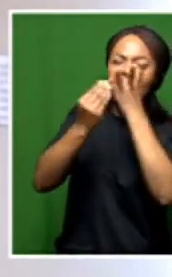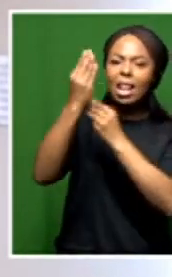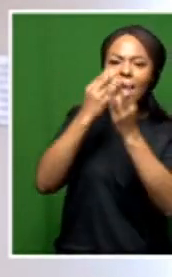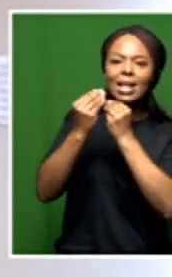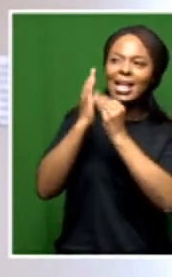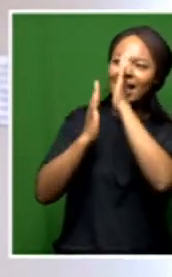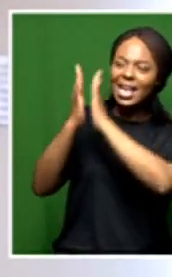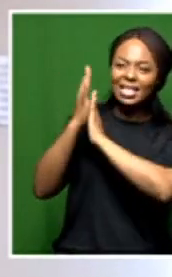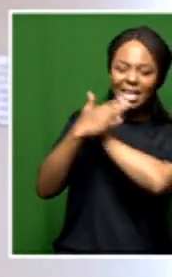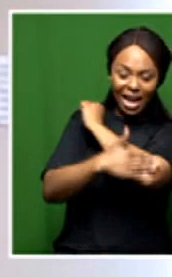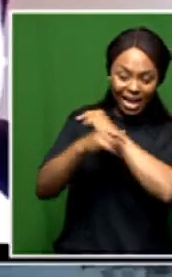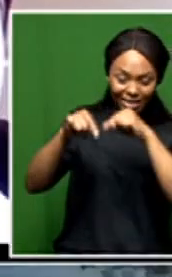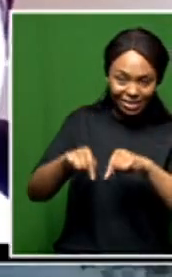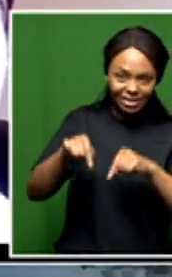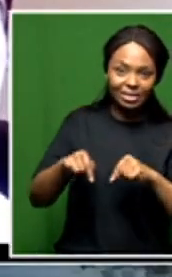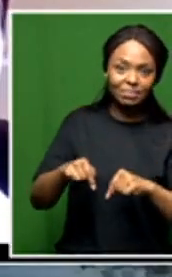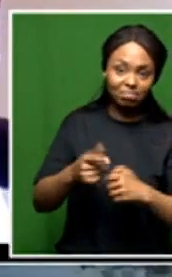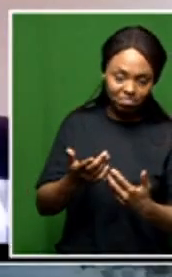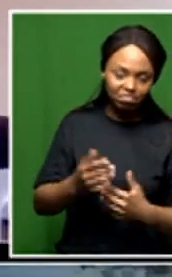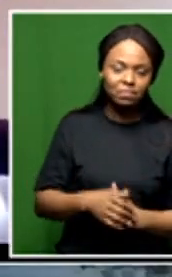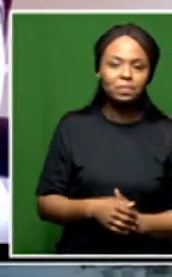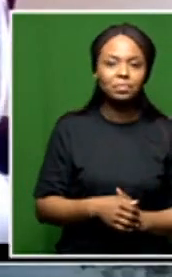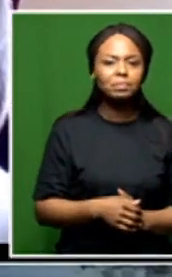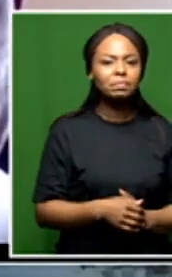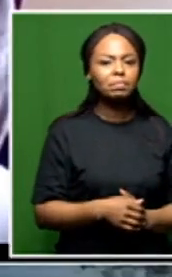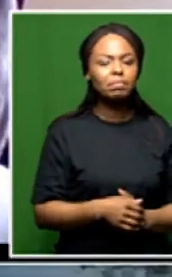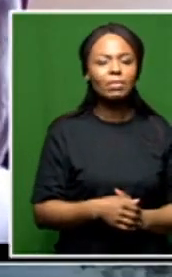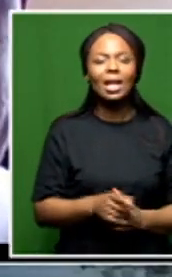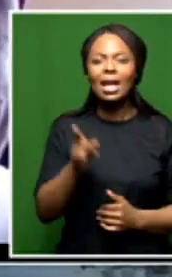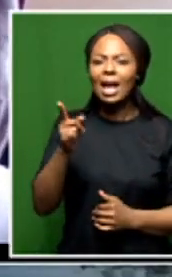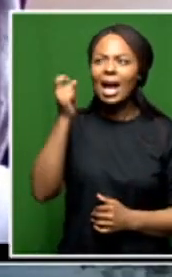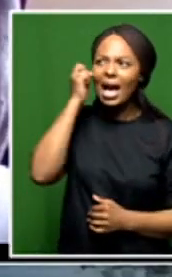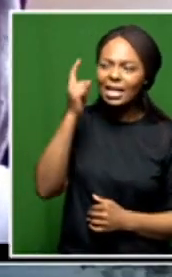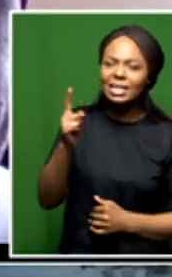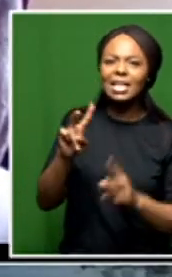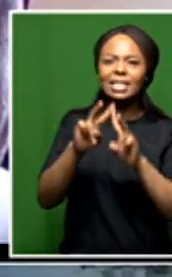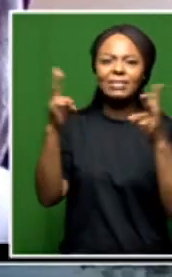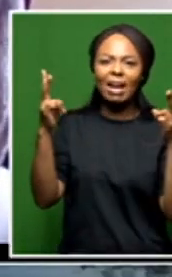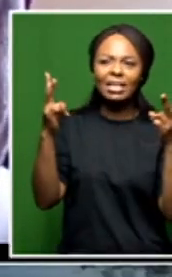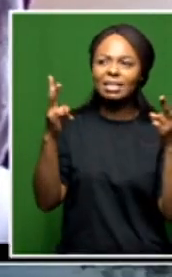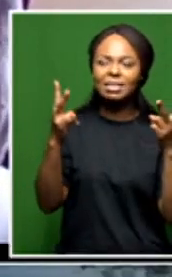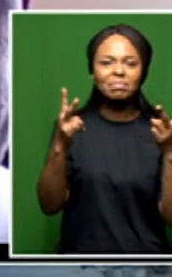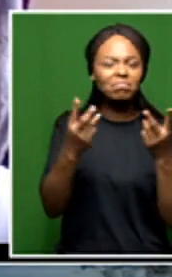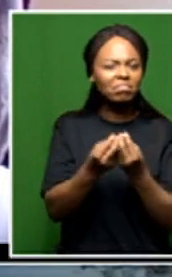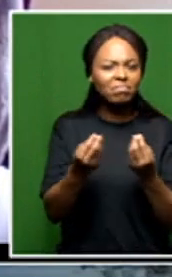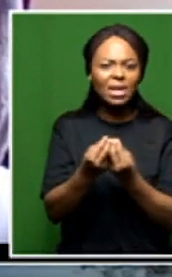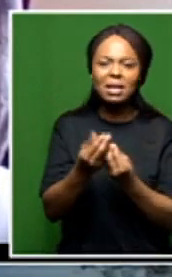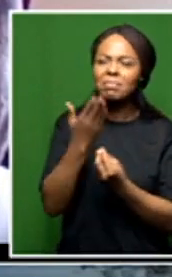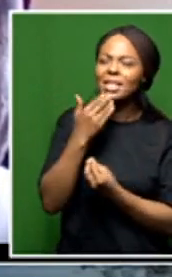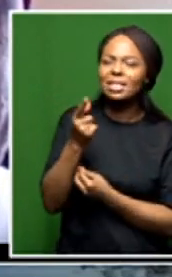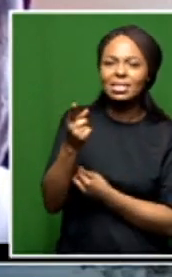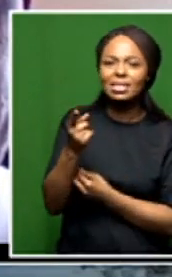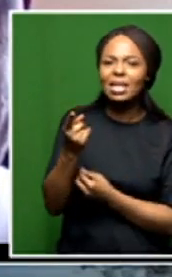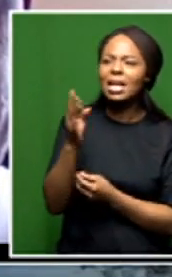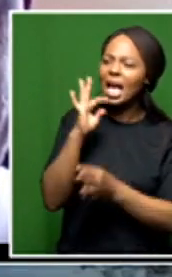country. You know, Mr. Dlamini, for purposes of understanding the different packages on offer, just give us an estimation of how much I